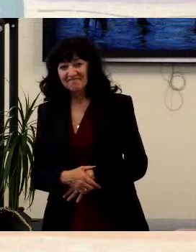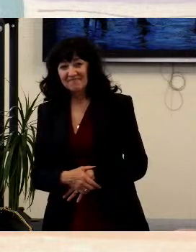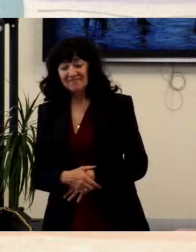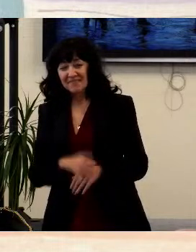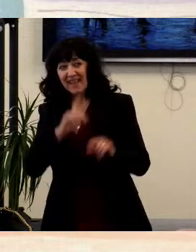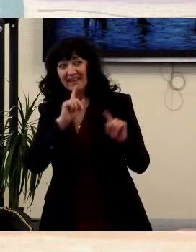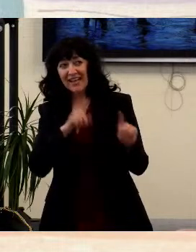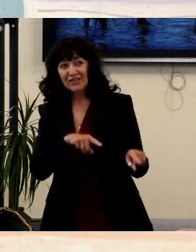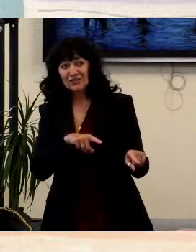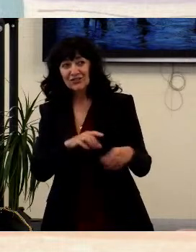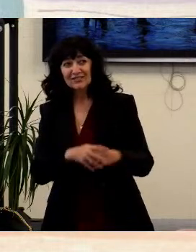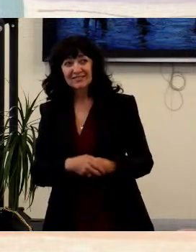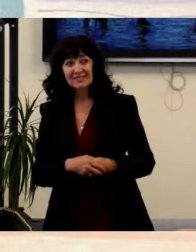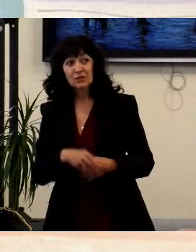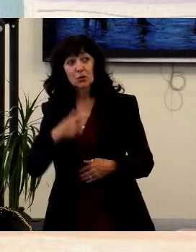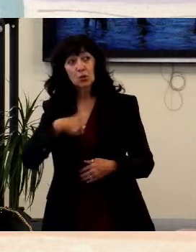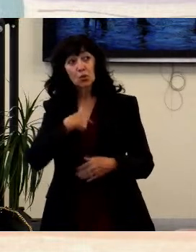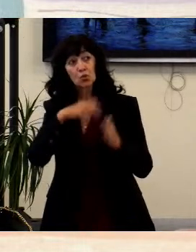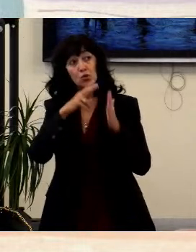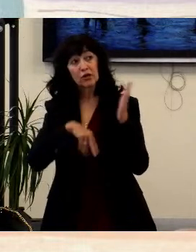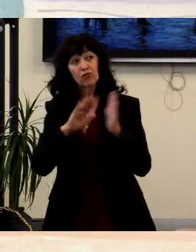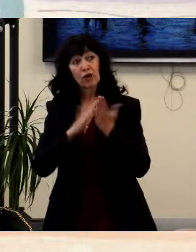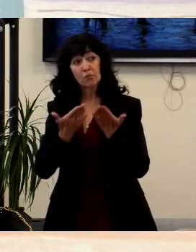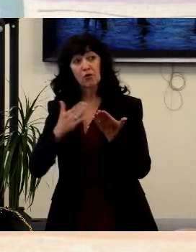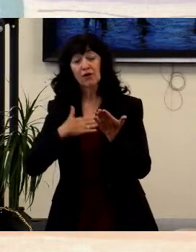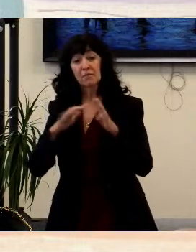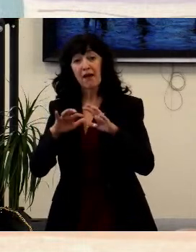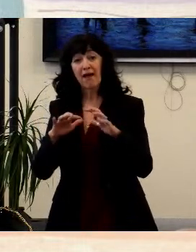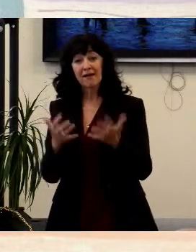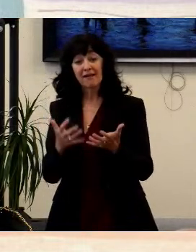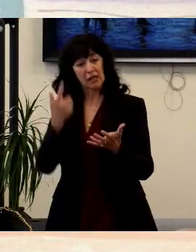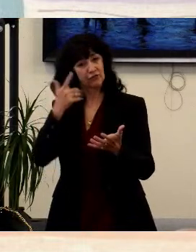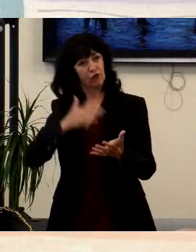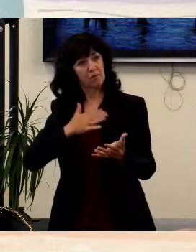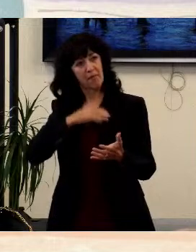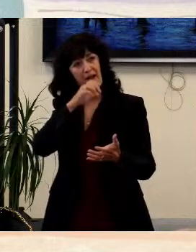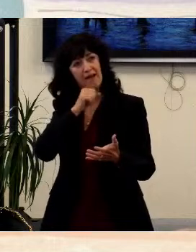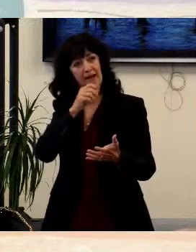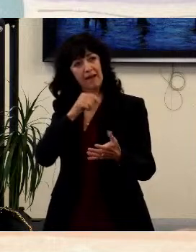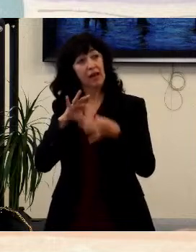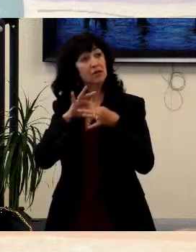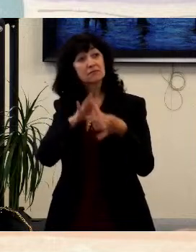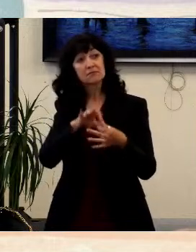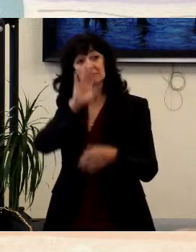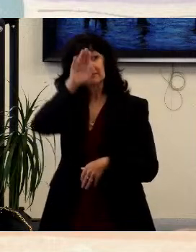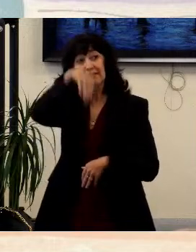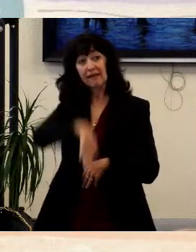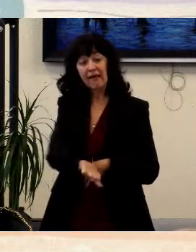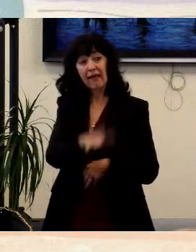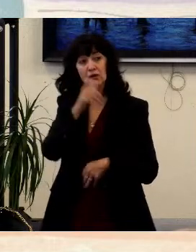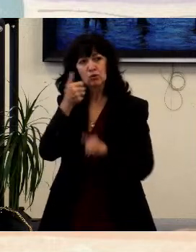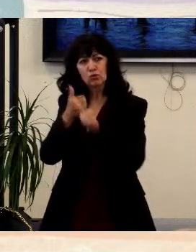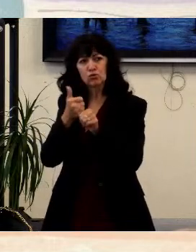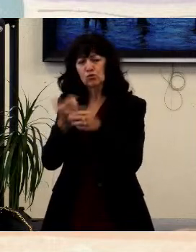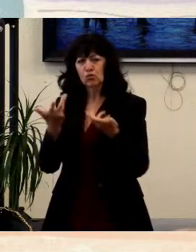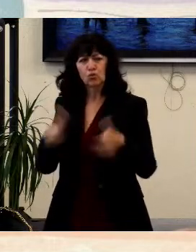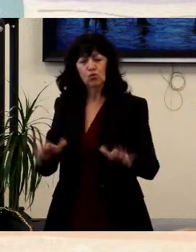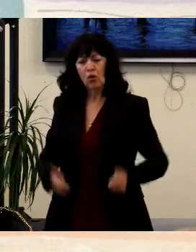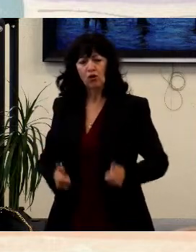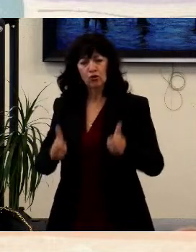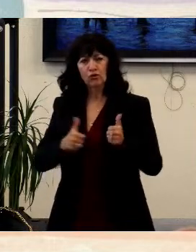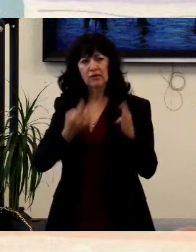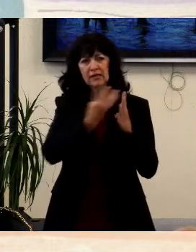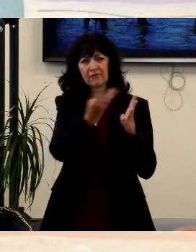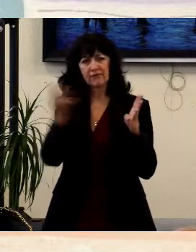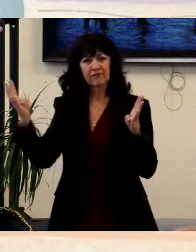And answers. We read a book in my class, so it's for my age, about elephants who don't want to live in a cage. It was a made-up story,